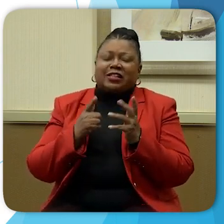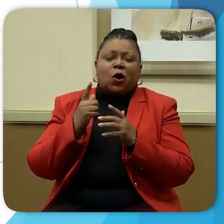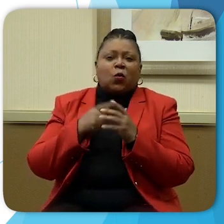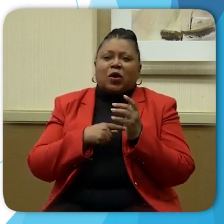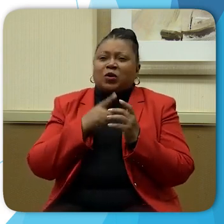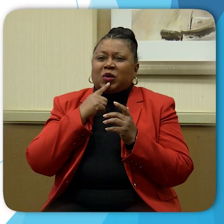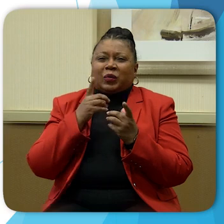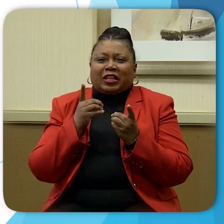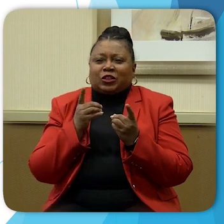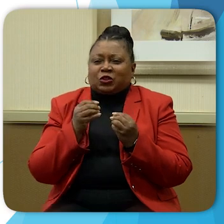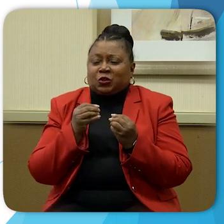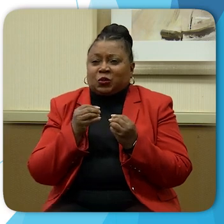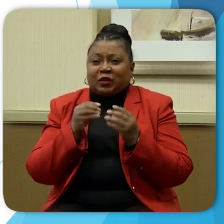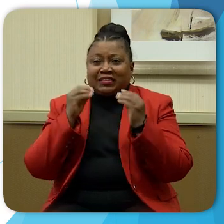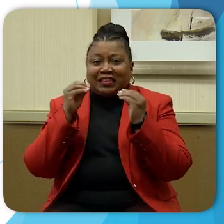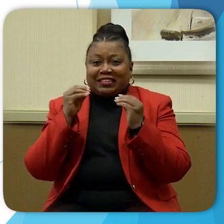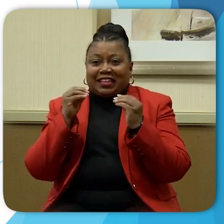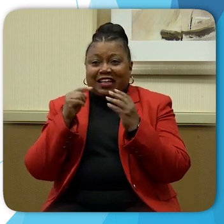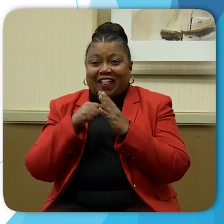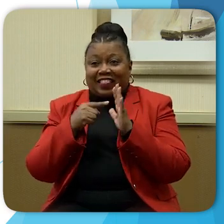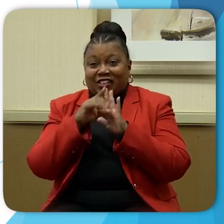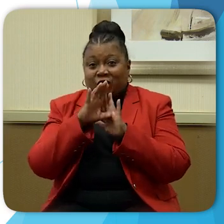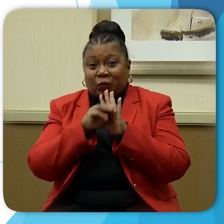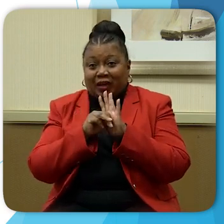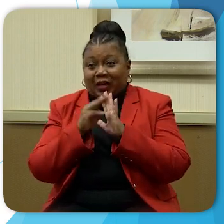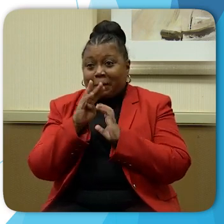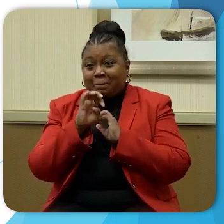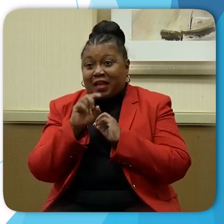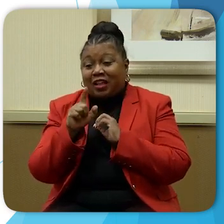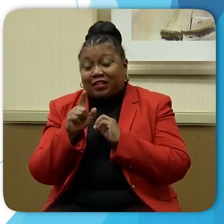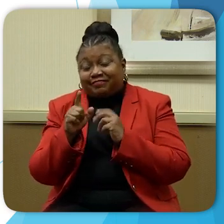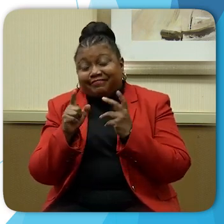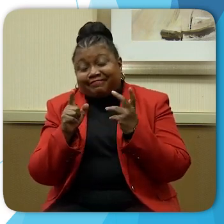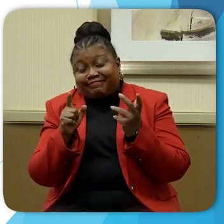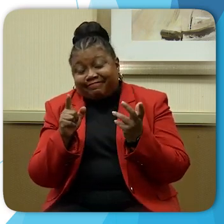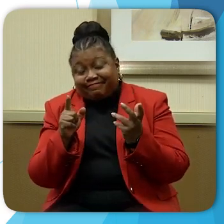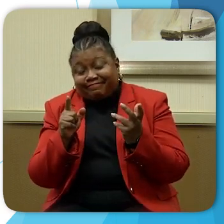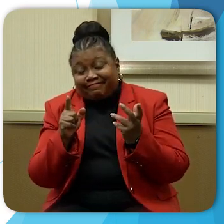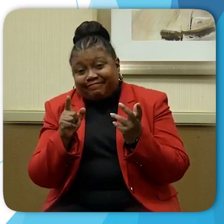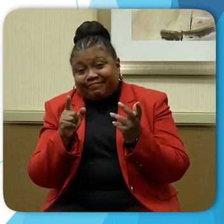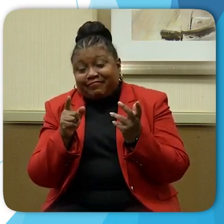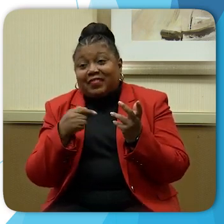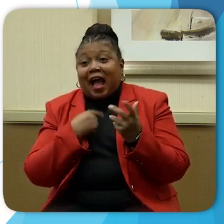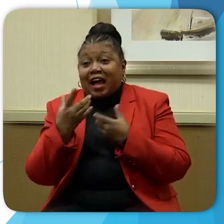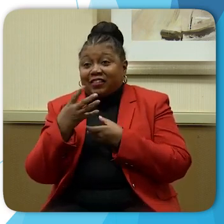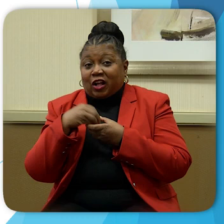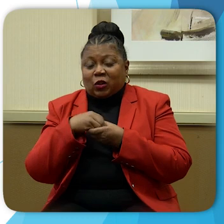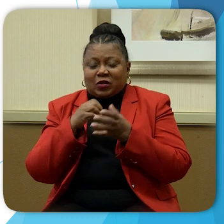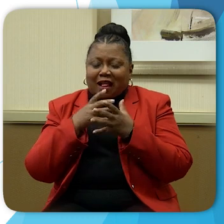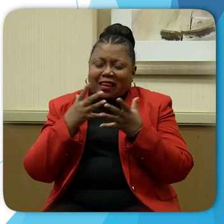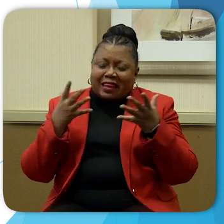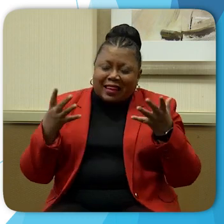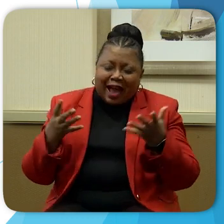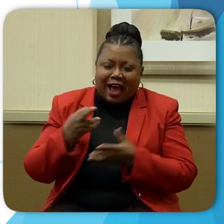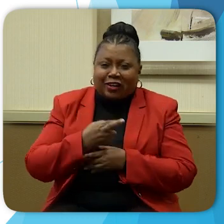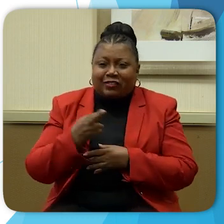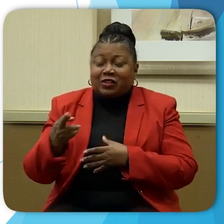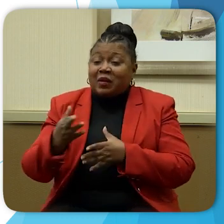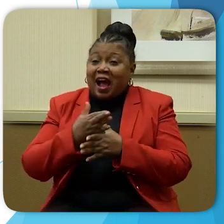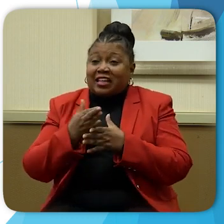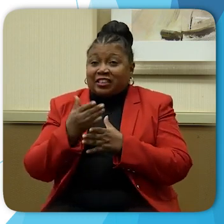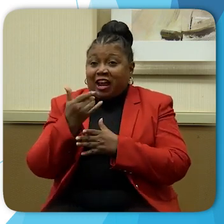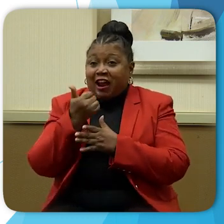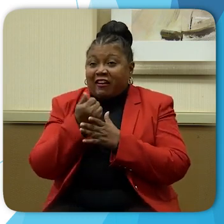What do we actually do to teach this curriculum bill? So I've included a ton of resources. I'll share a